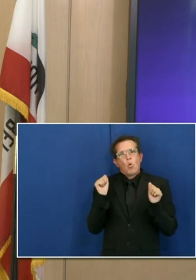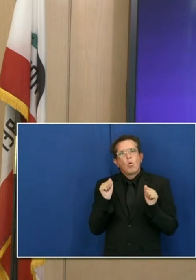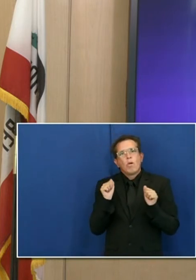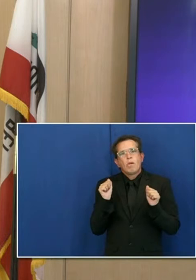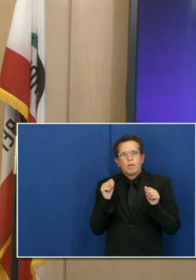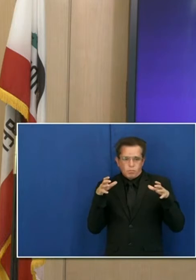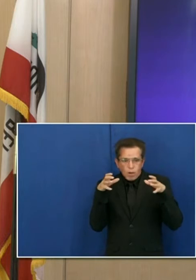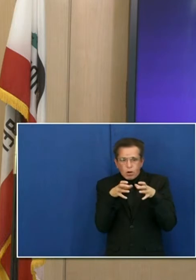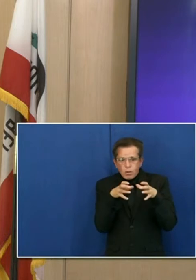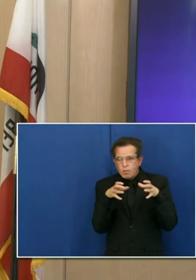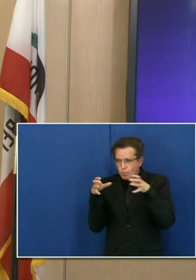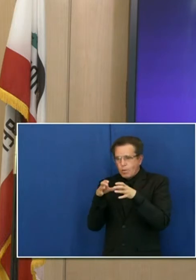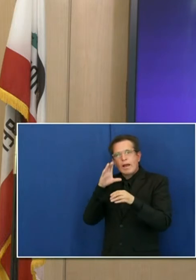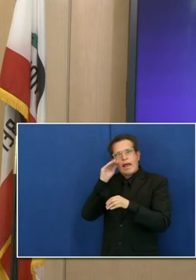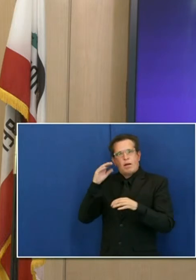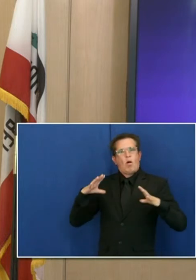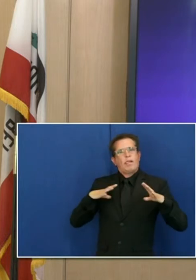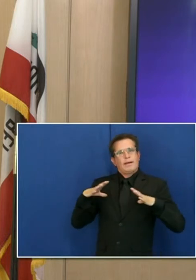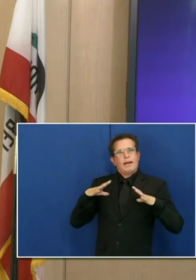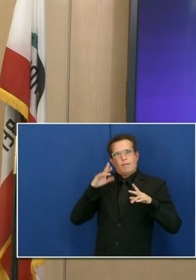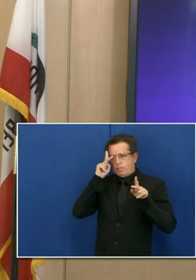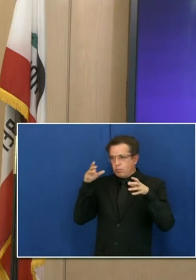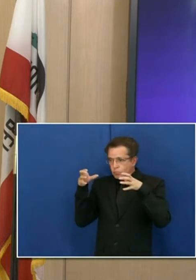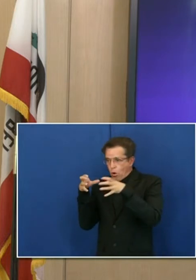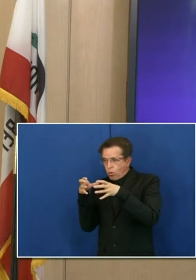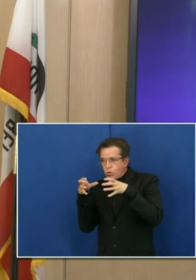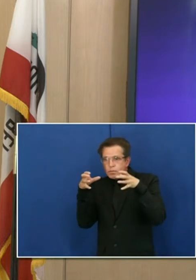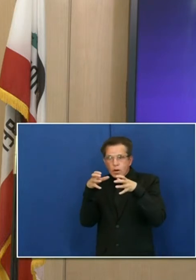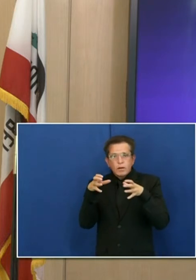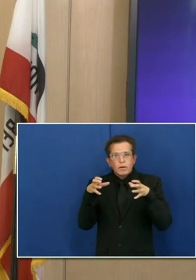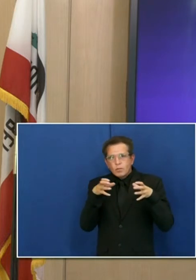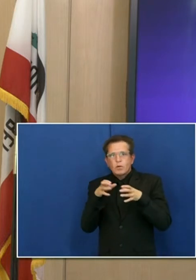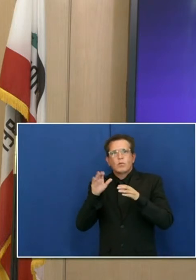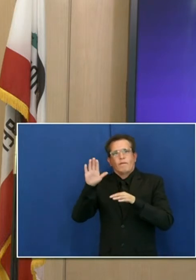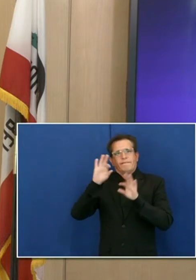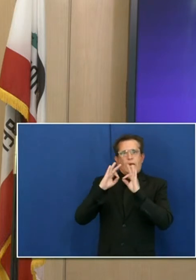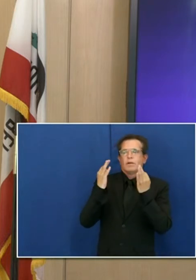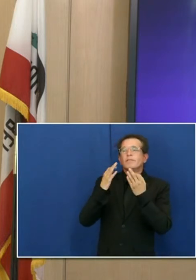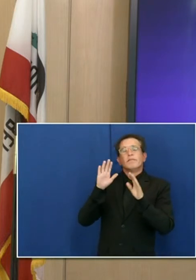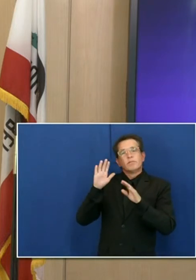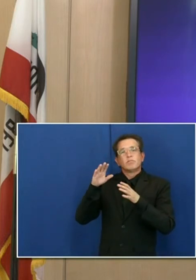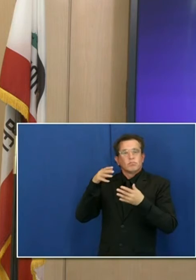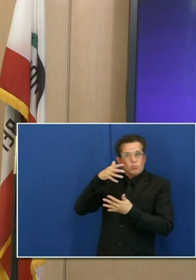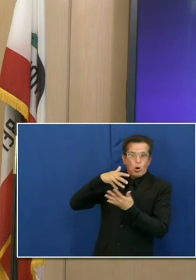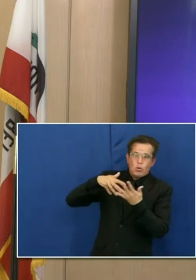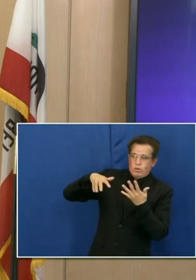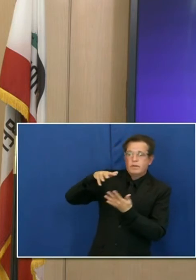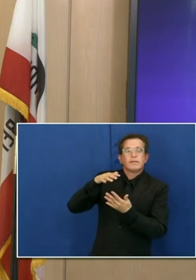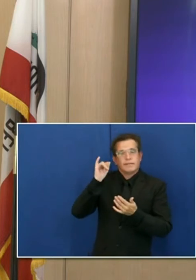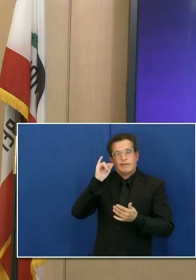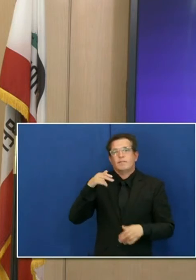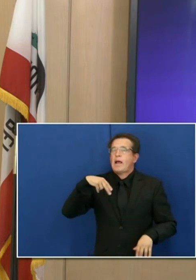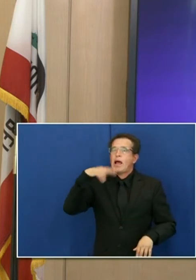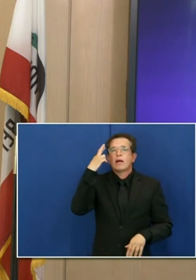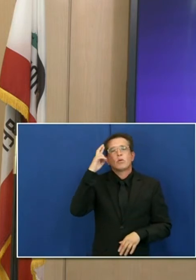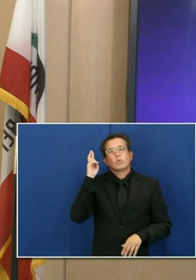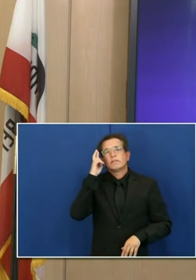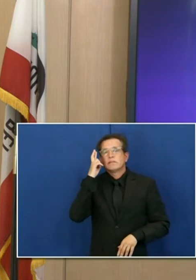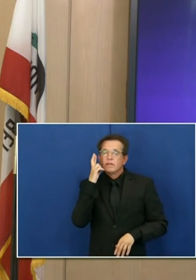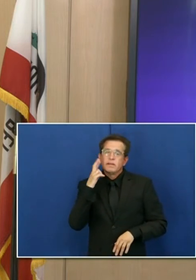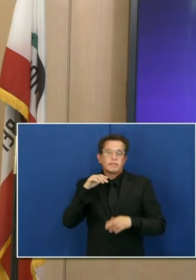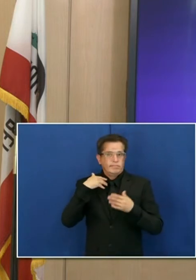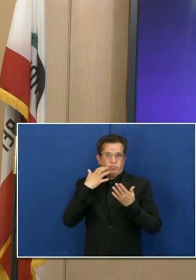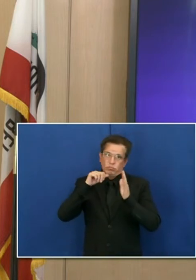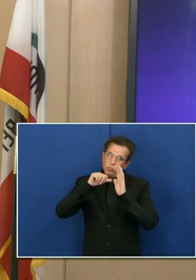doing what they do over the holidays, which is to gather, to be closer, to have more personal interactions. So it's another reinforcing